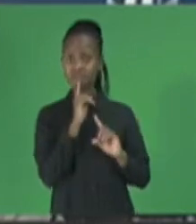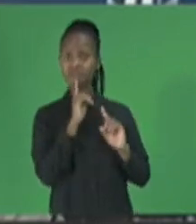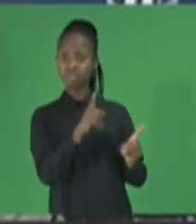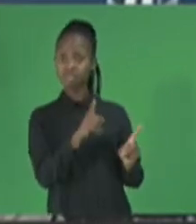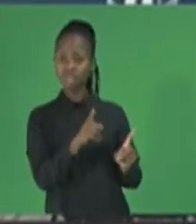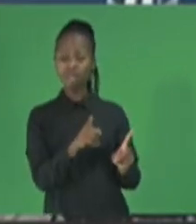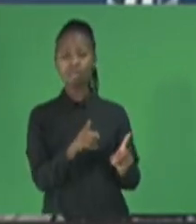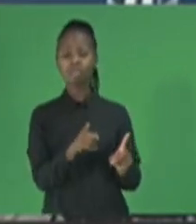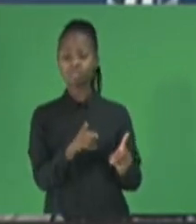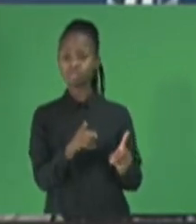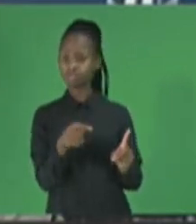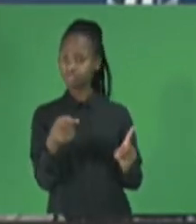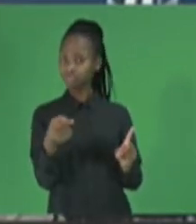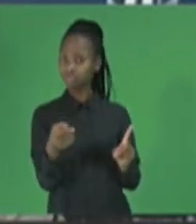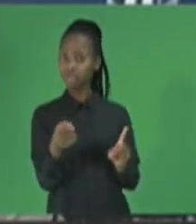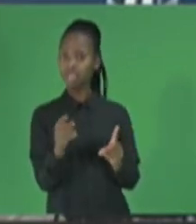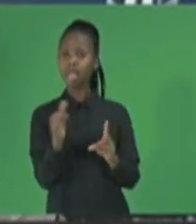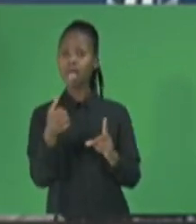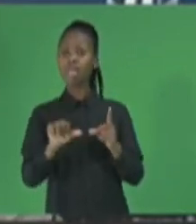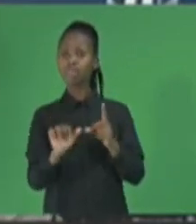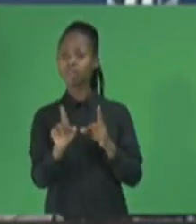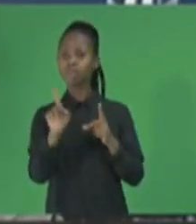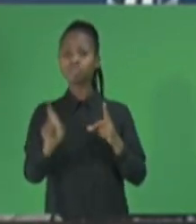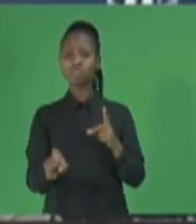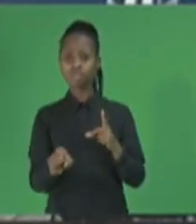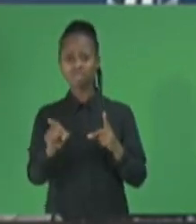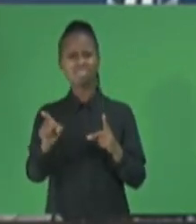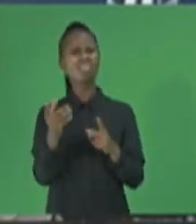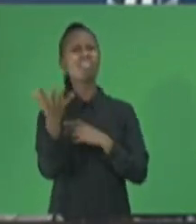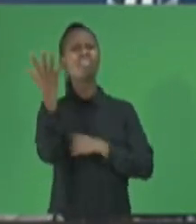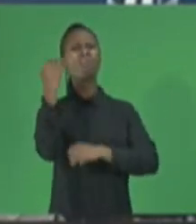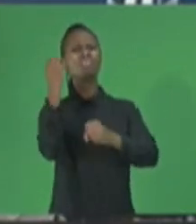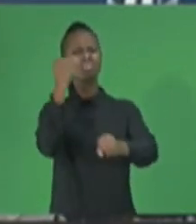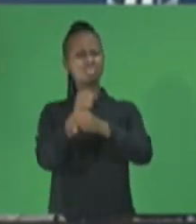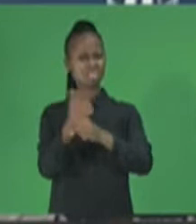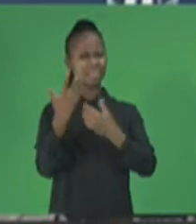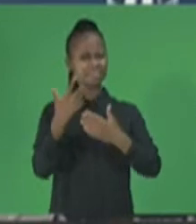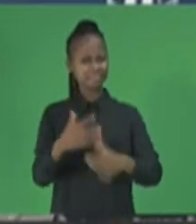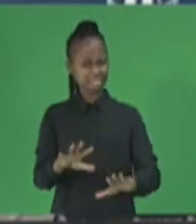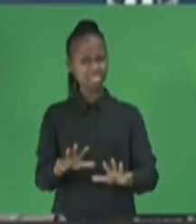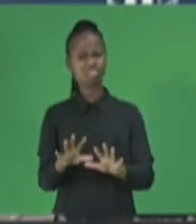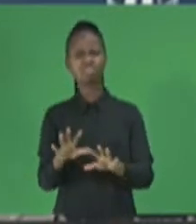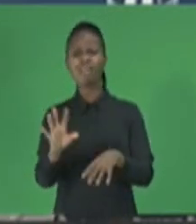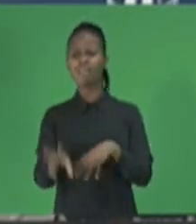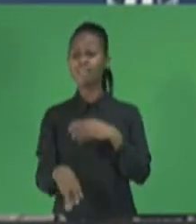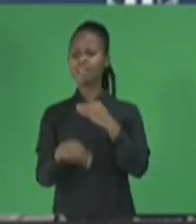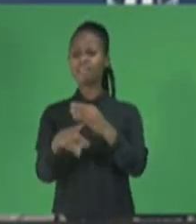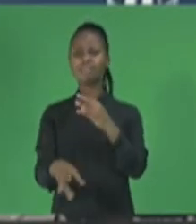the things we have done, of course, last year to support the economy. But